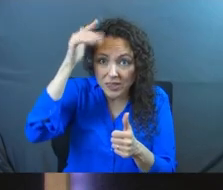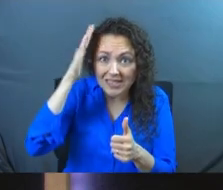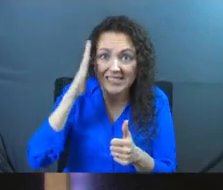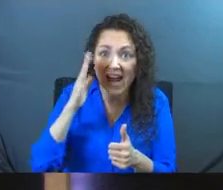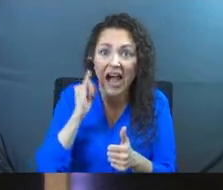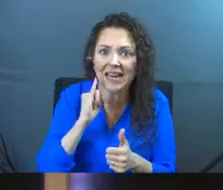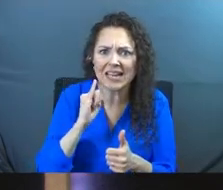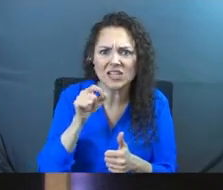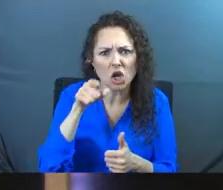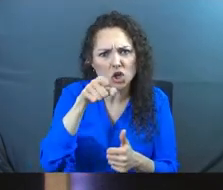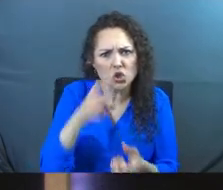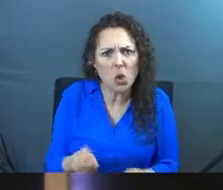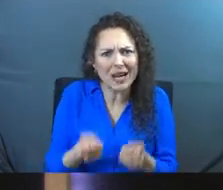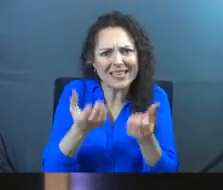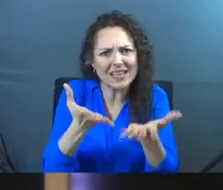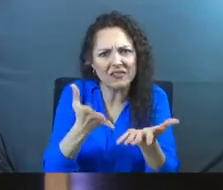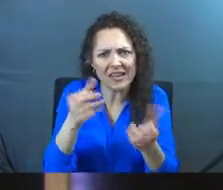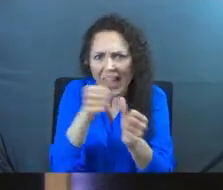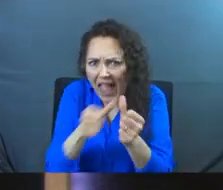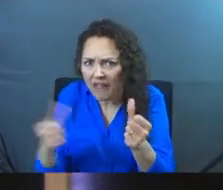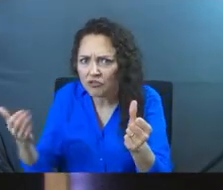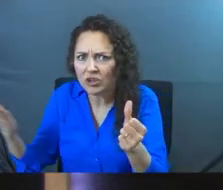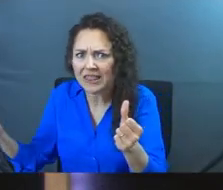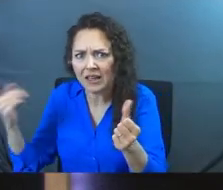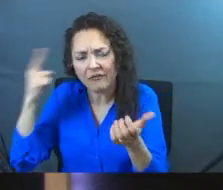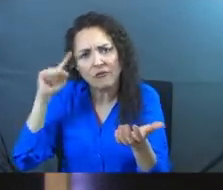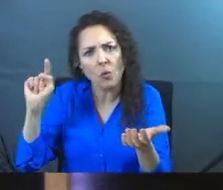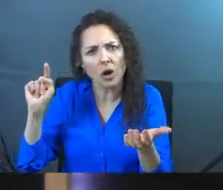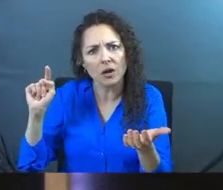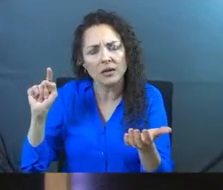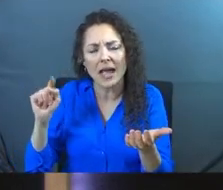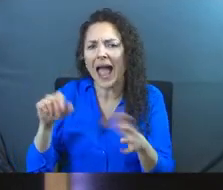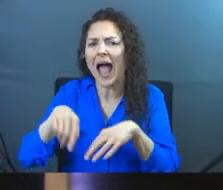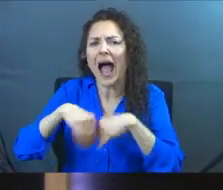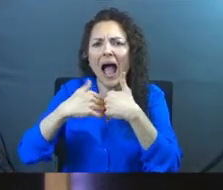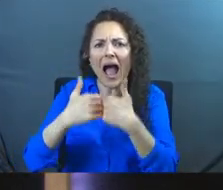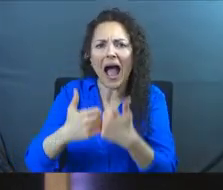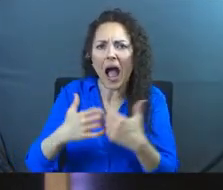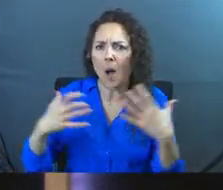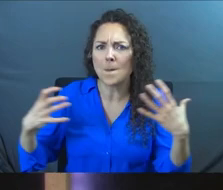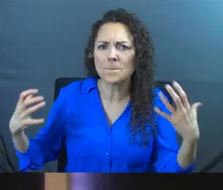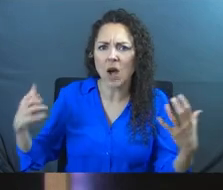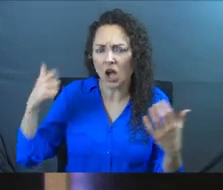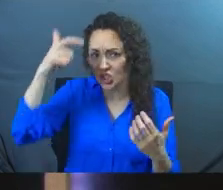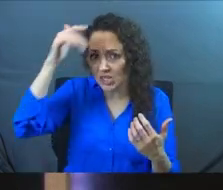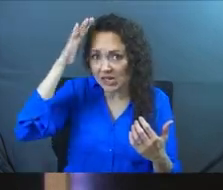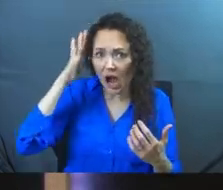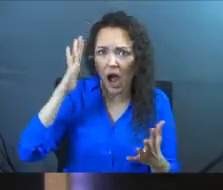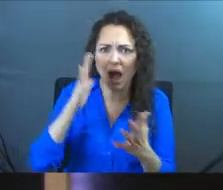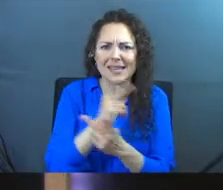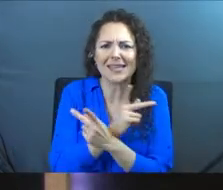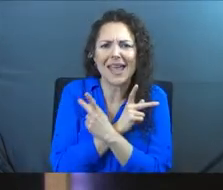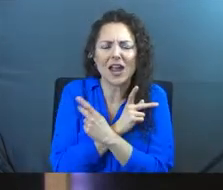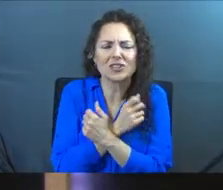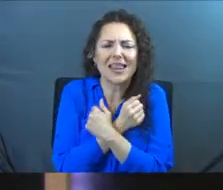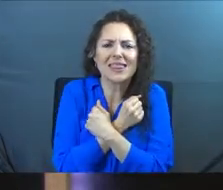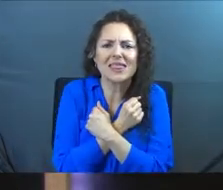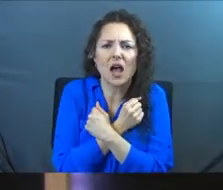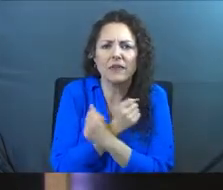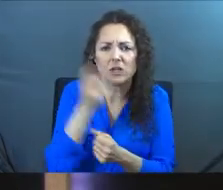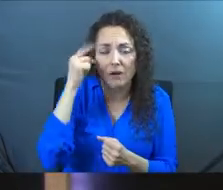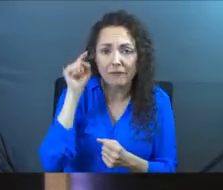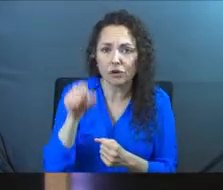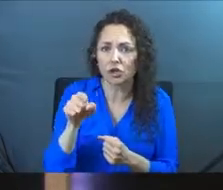everything for. And there's a million verses I could have put in here about how much God cares for you, how much God loves you